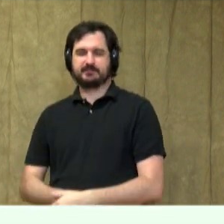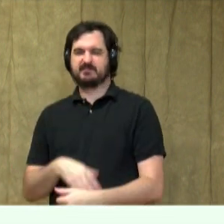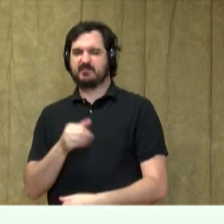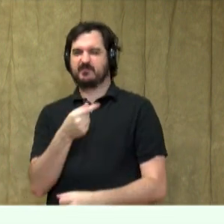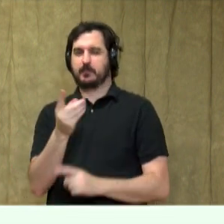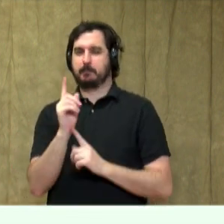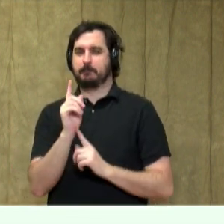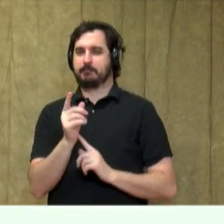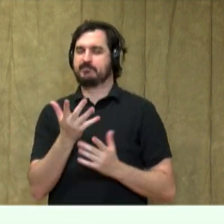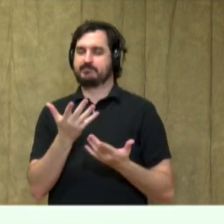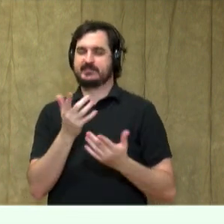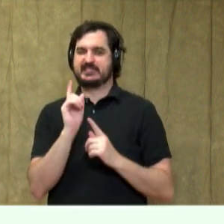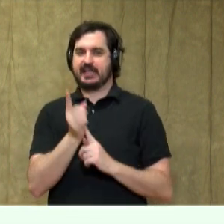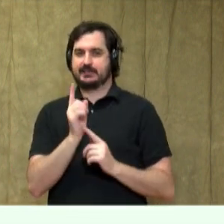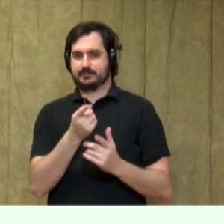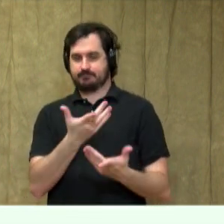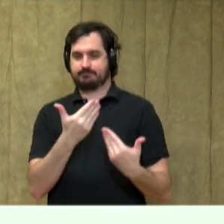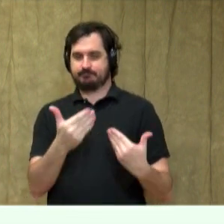that.